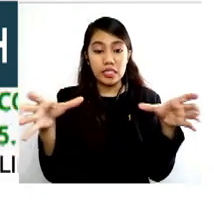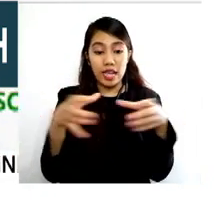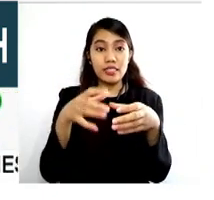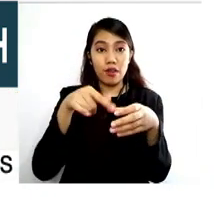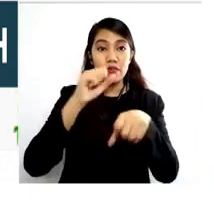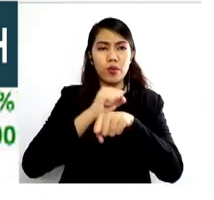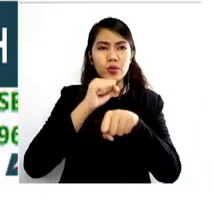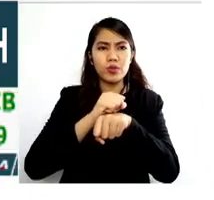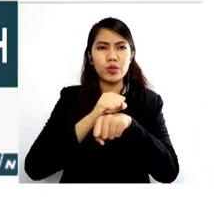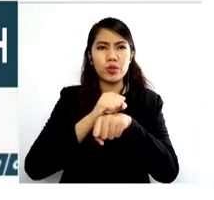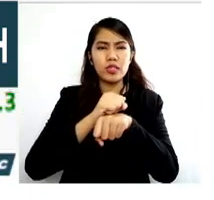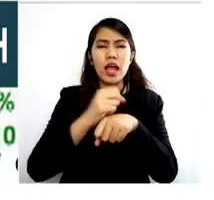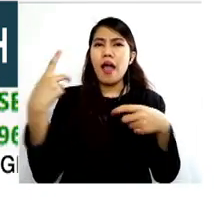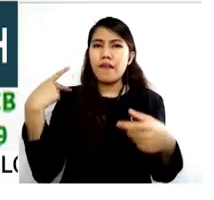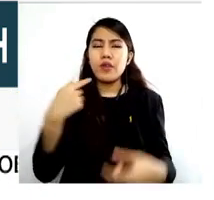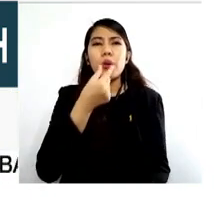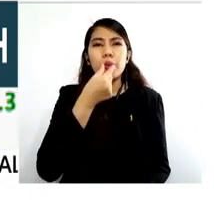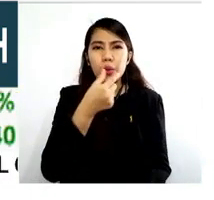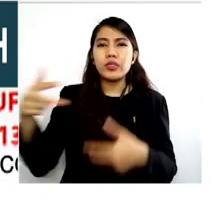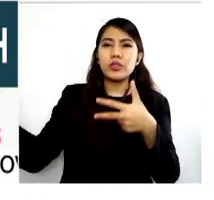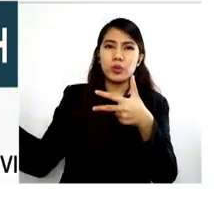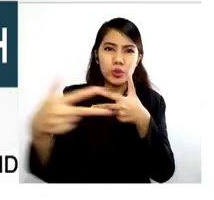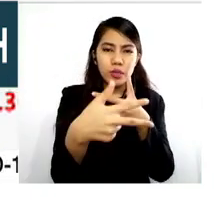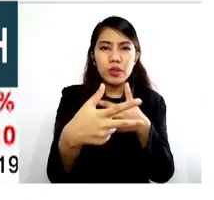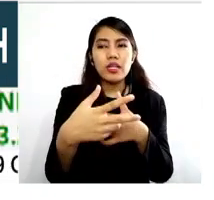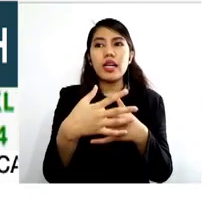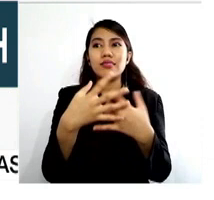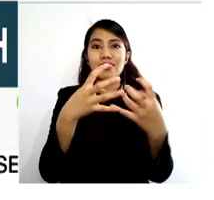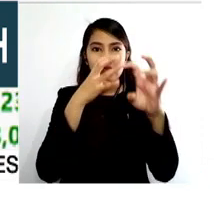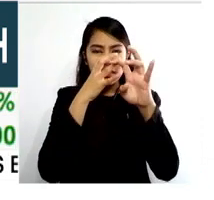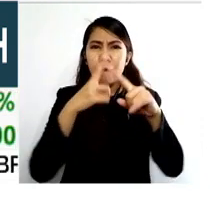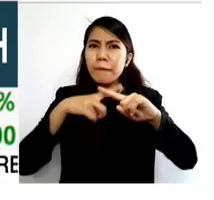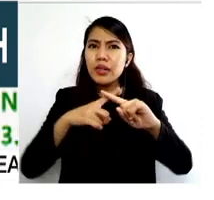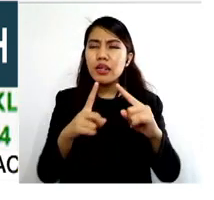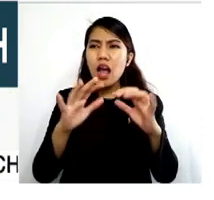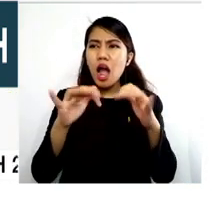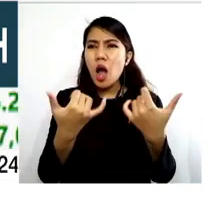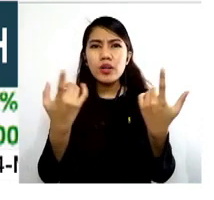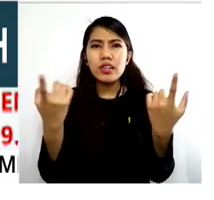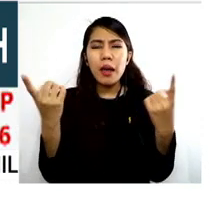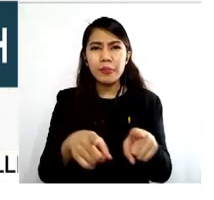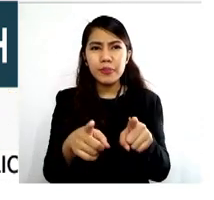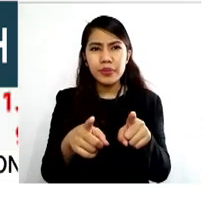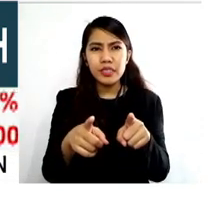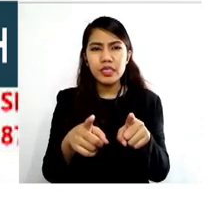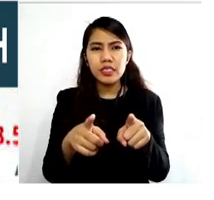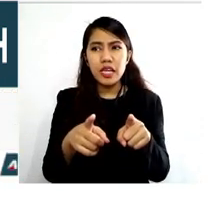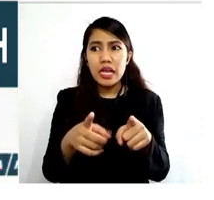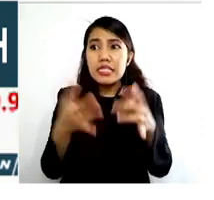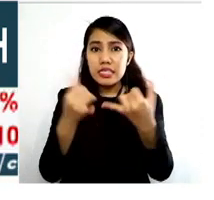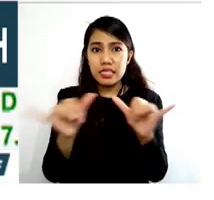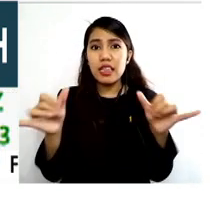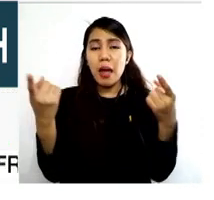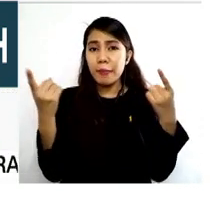there are checkpoints, they are very strict. No, but how come that these killings happen? No, in the case of Randall Echanis, for